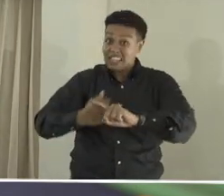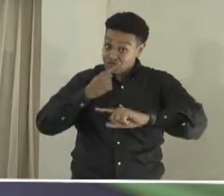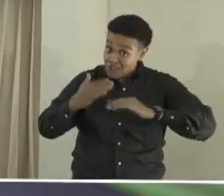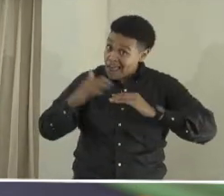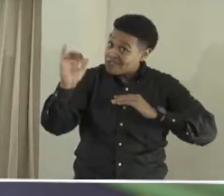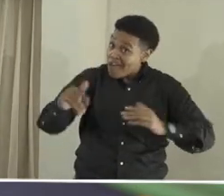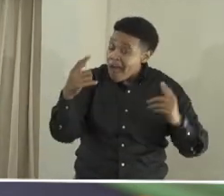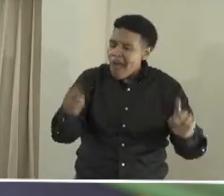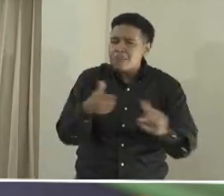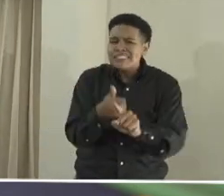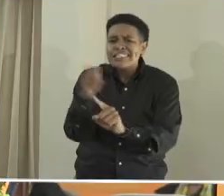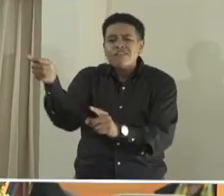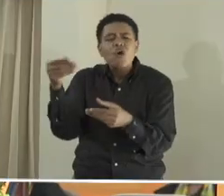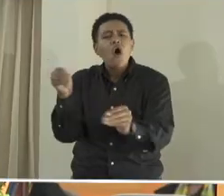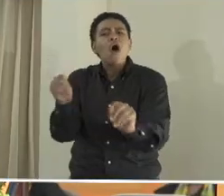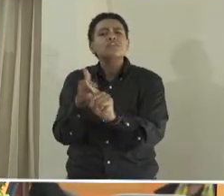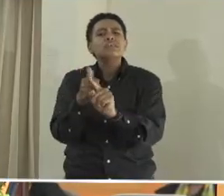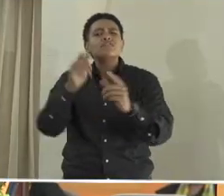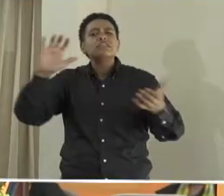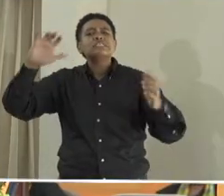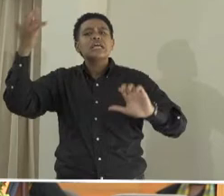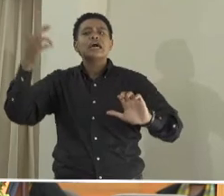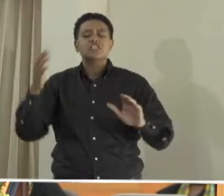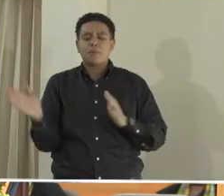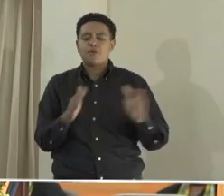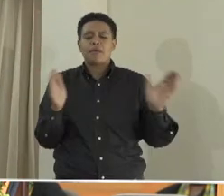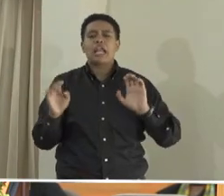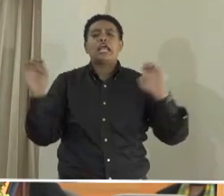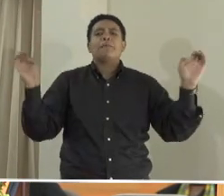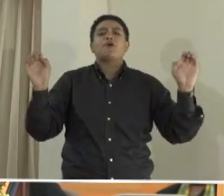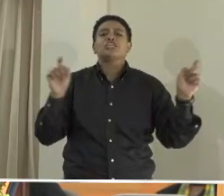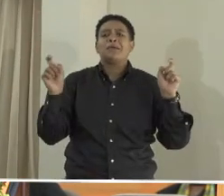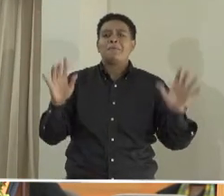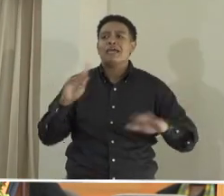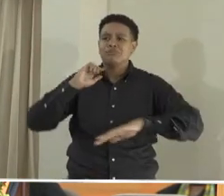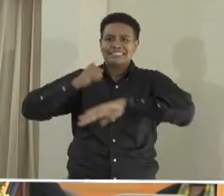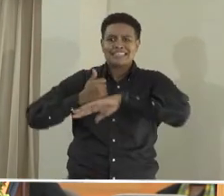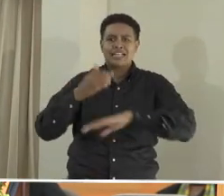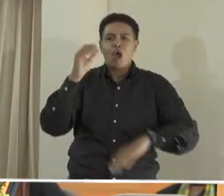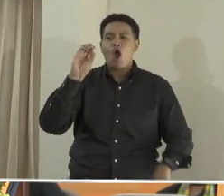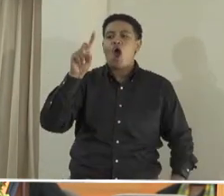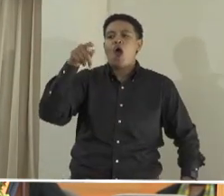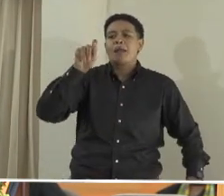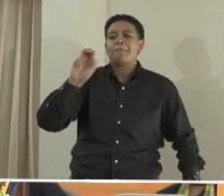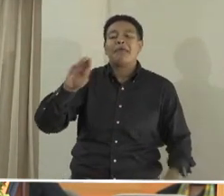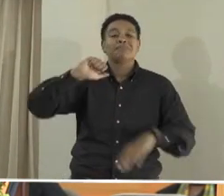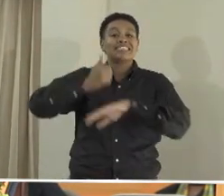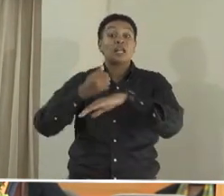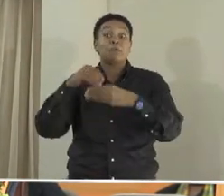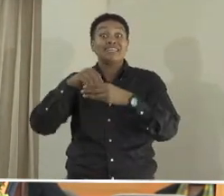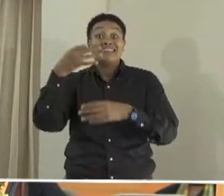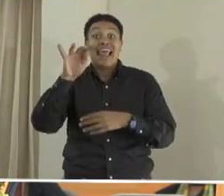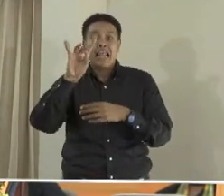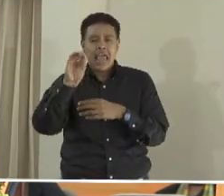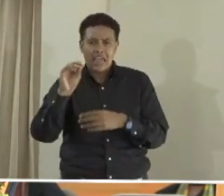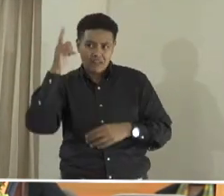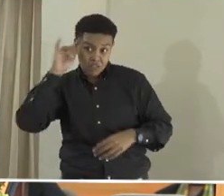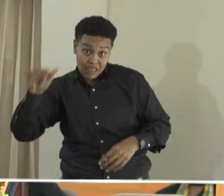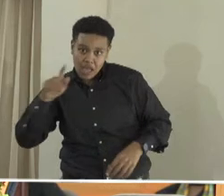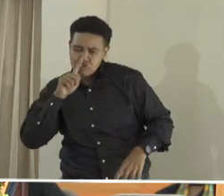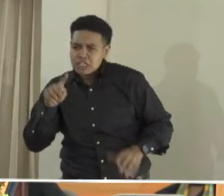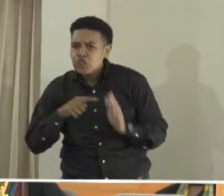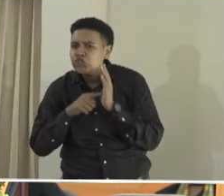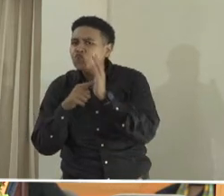that that the Office of the Disaster Preparedness was set up in 1980. And for me, this was a